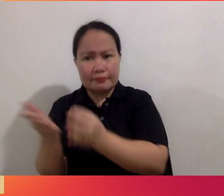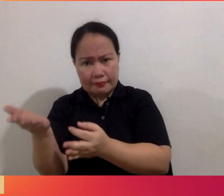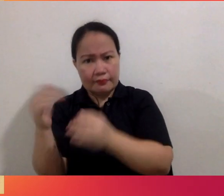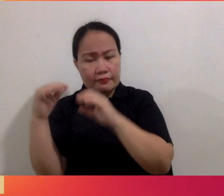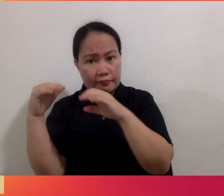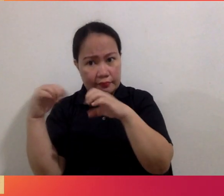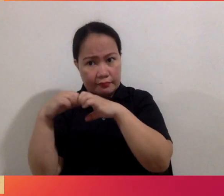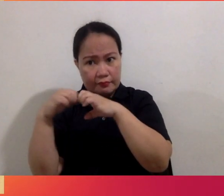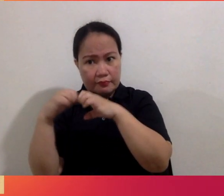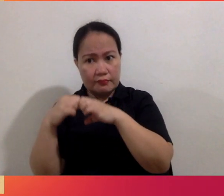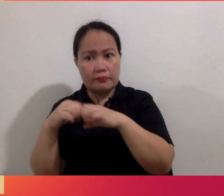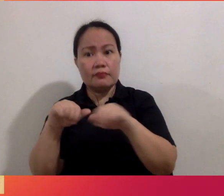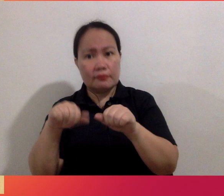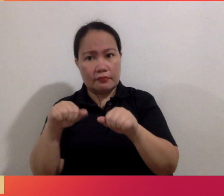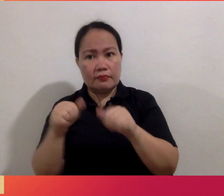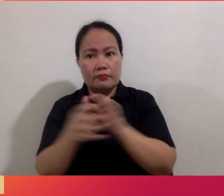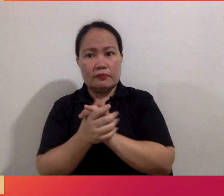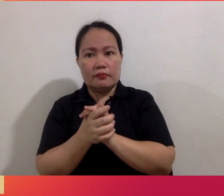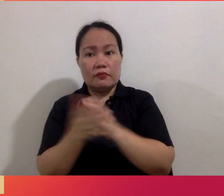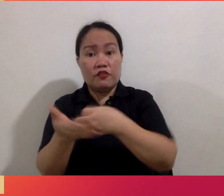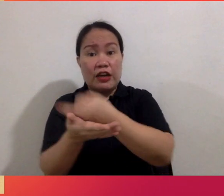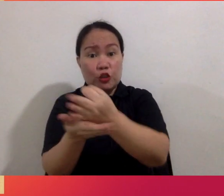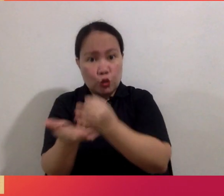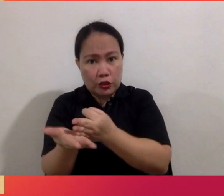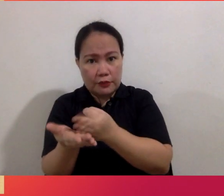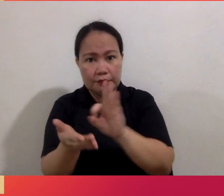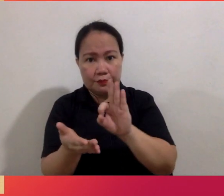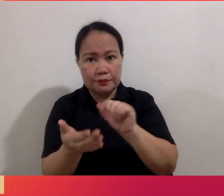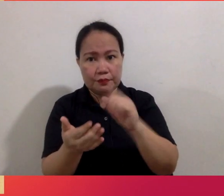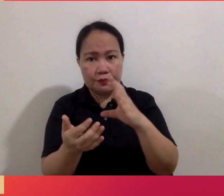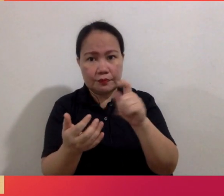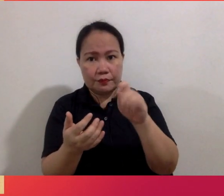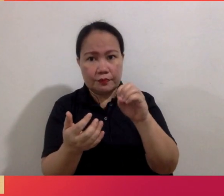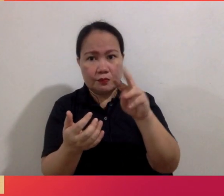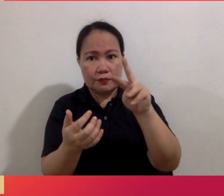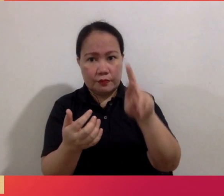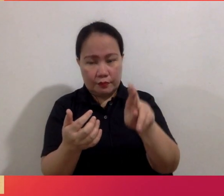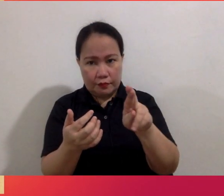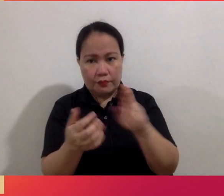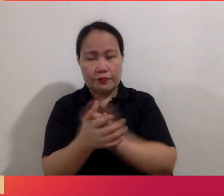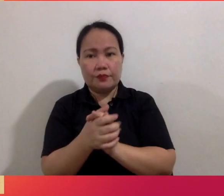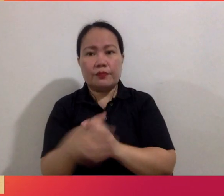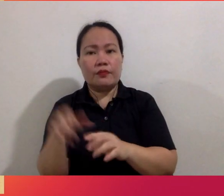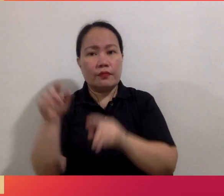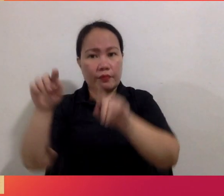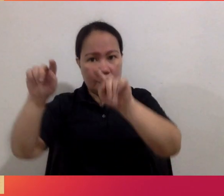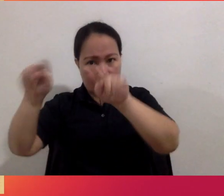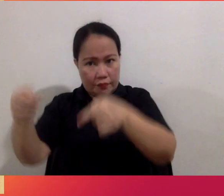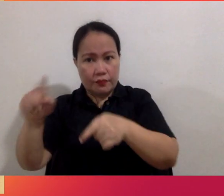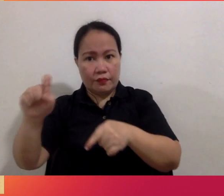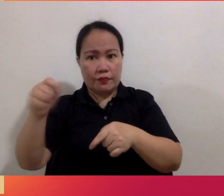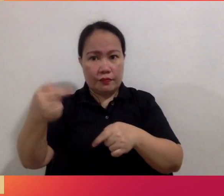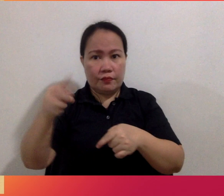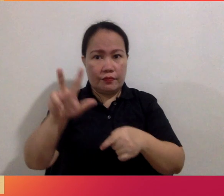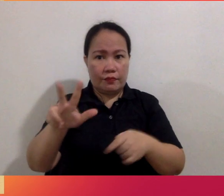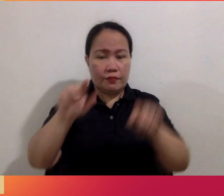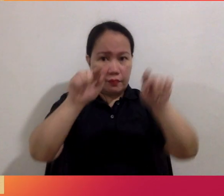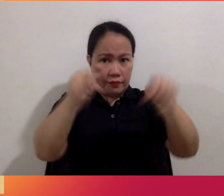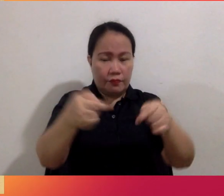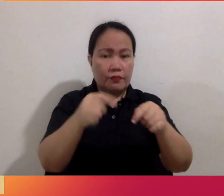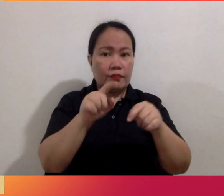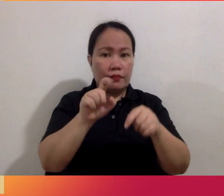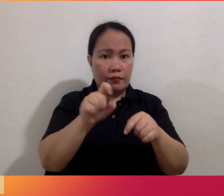factorable itong equation natin, makukuha natin yung factor niyan. So, yung factor niyan is x